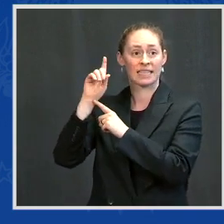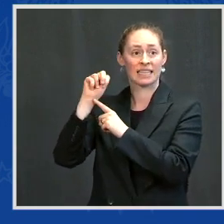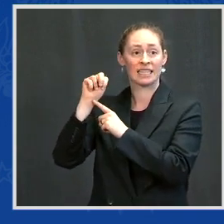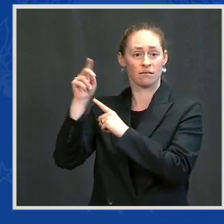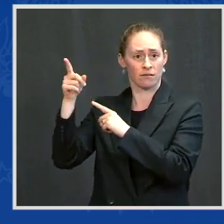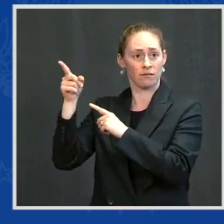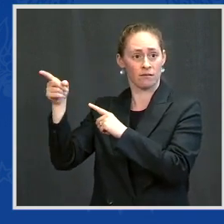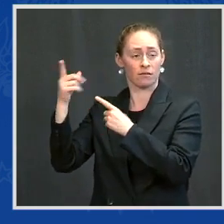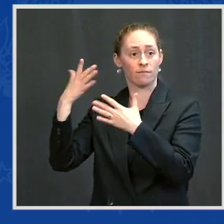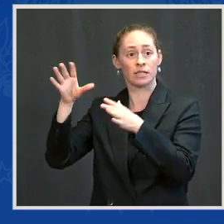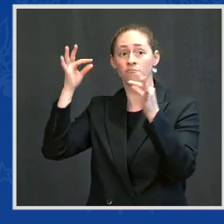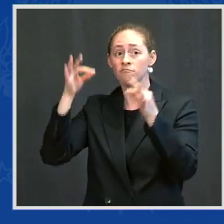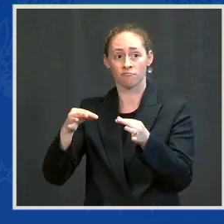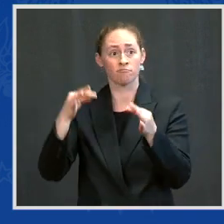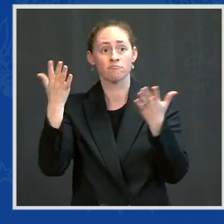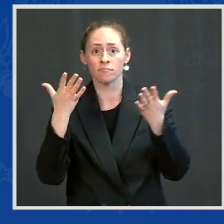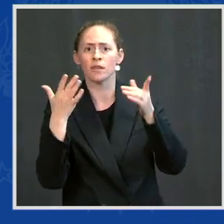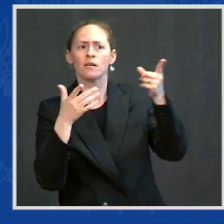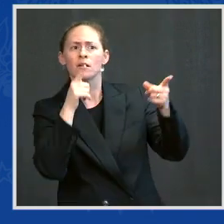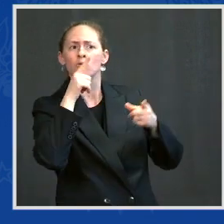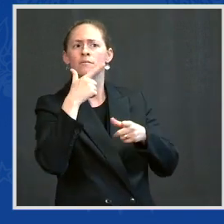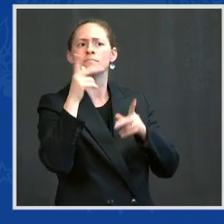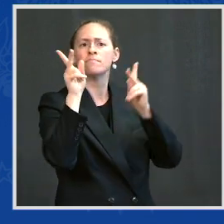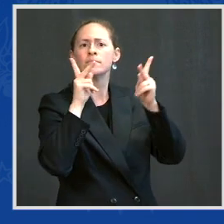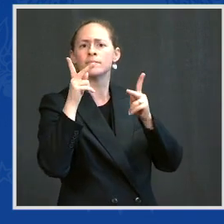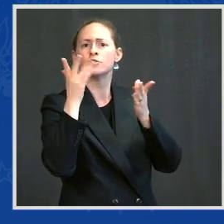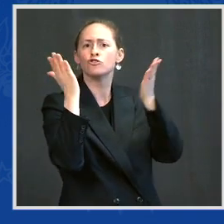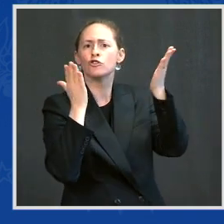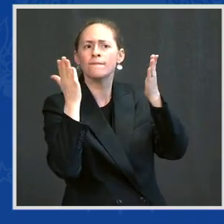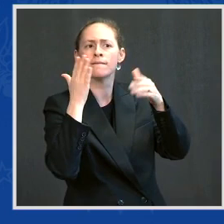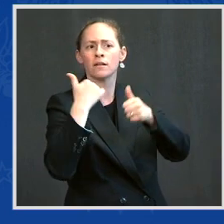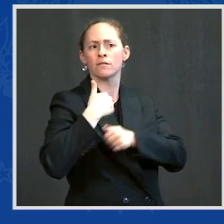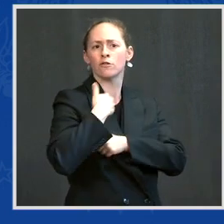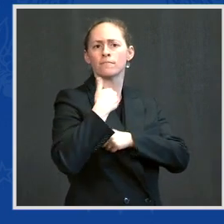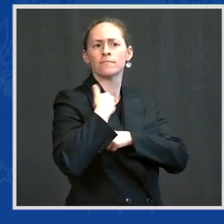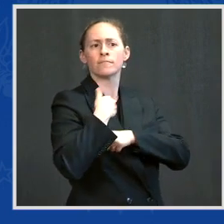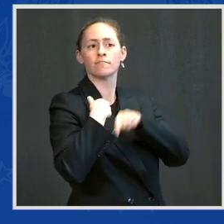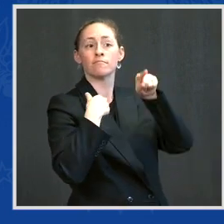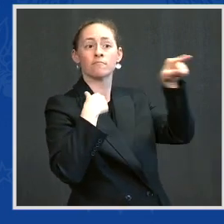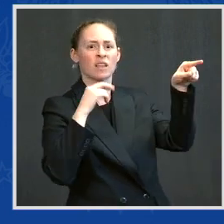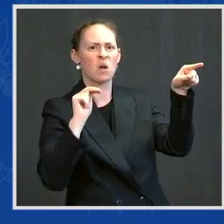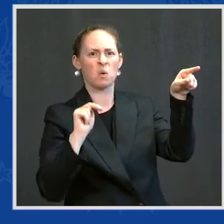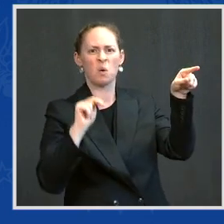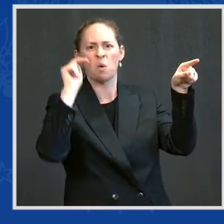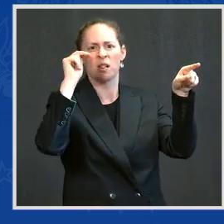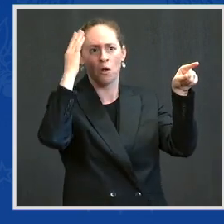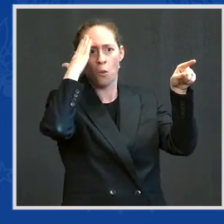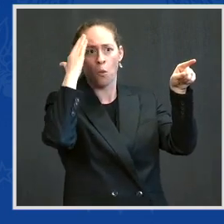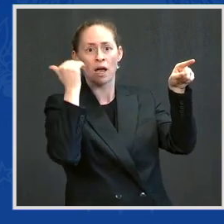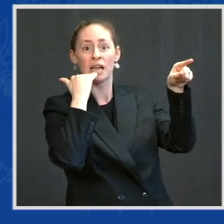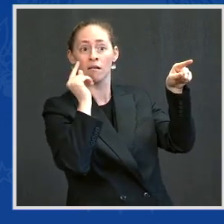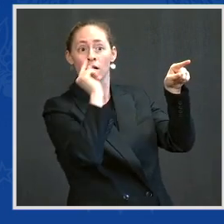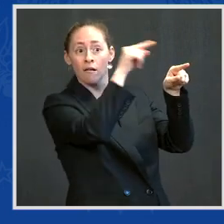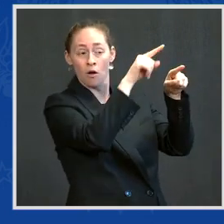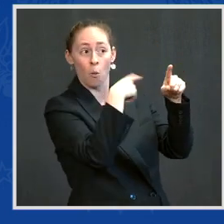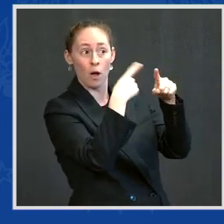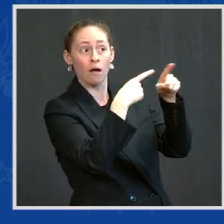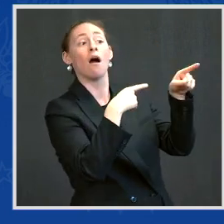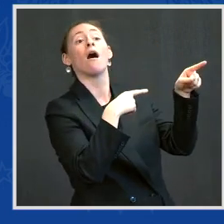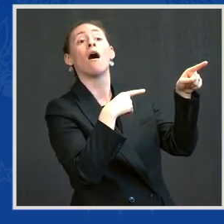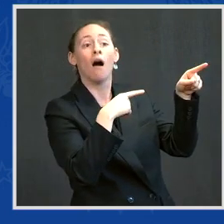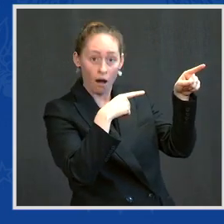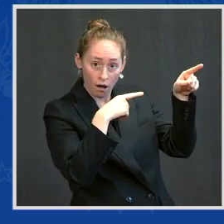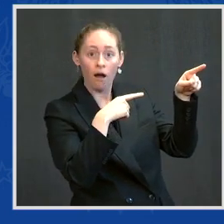in Korea. As soon as the U.S. is ready, I understand there will be an announcement to be made by the U.S. side.